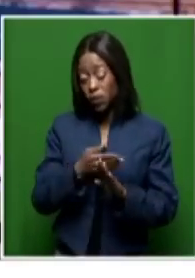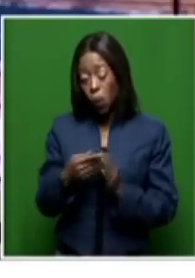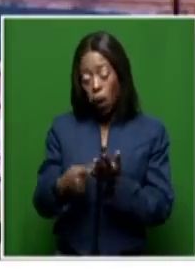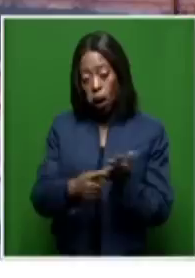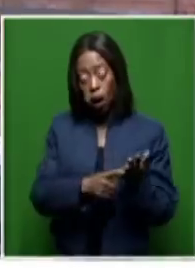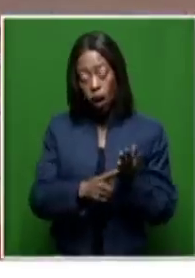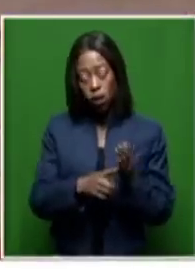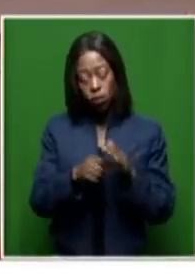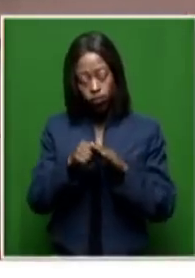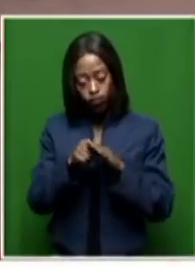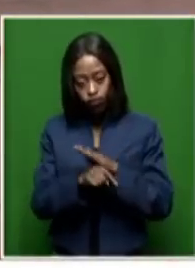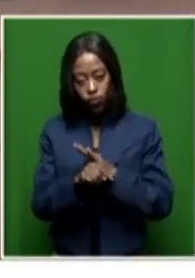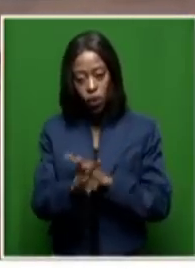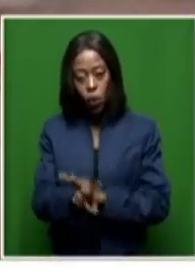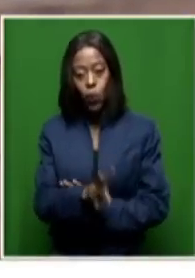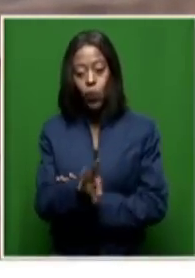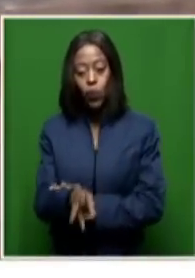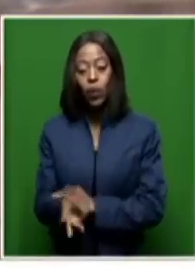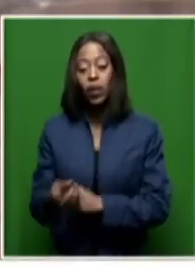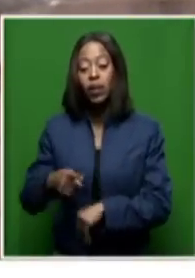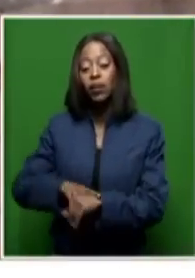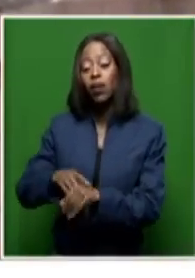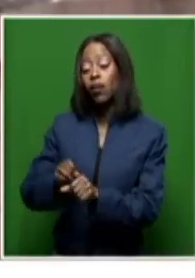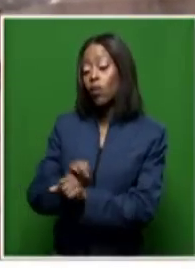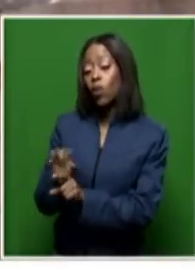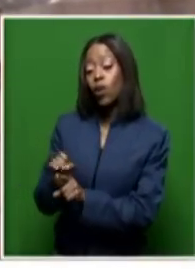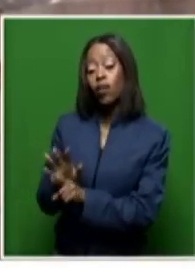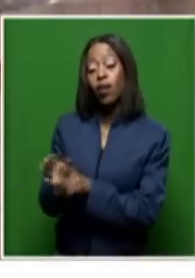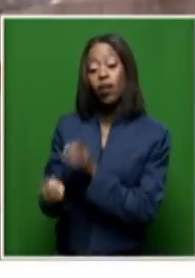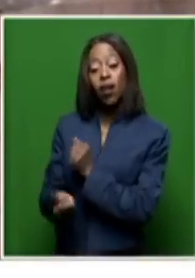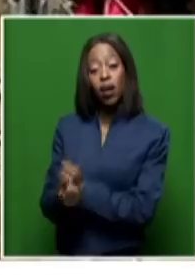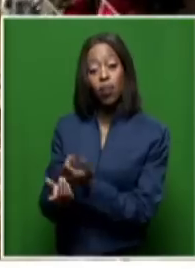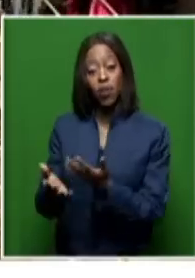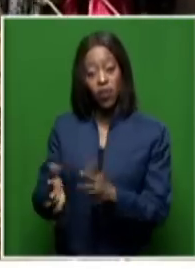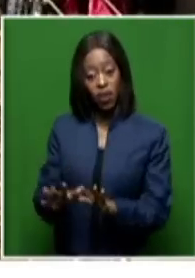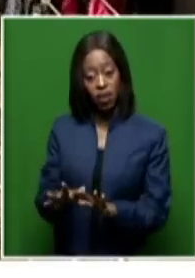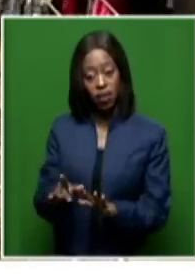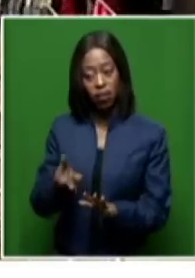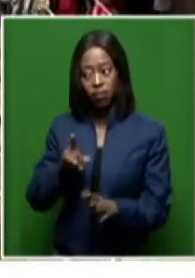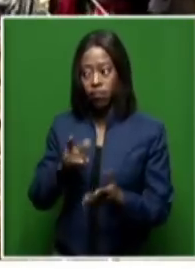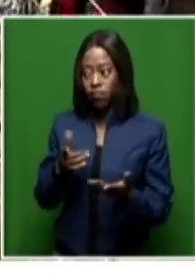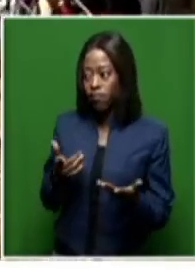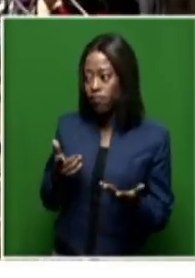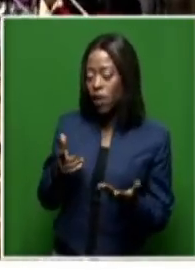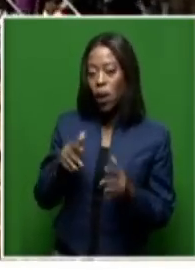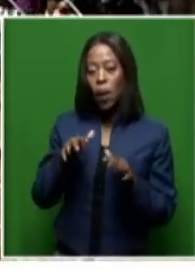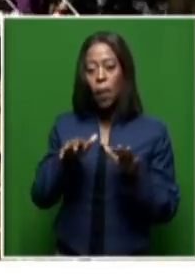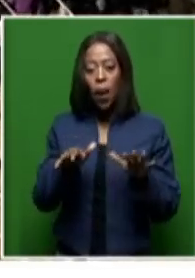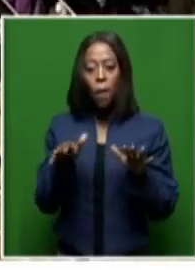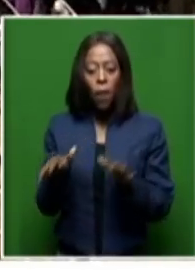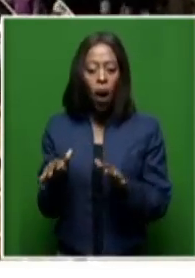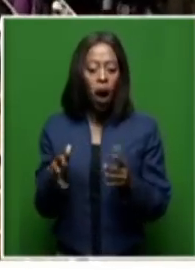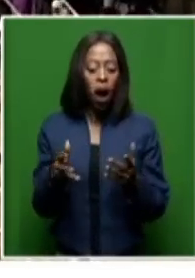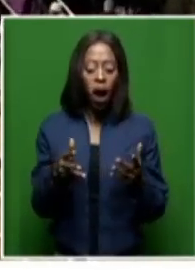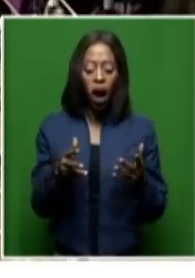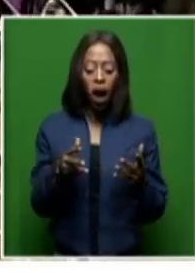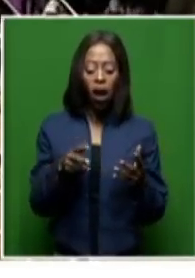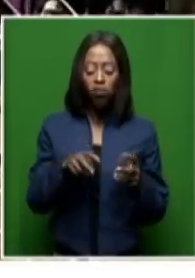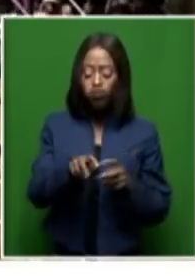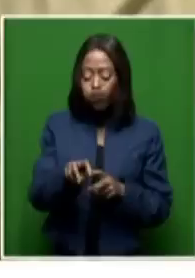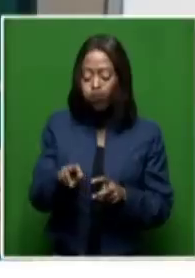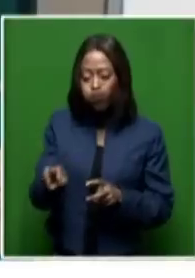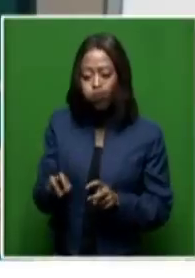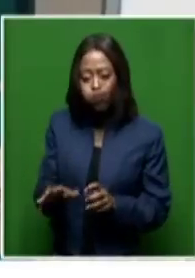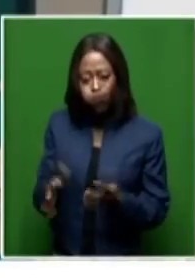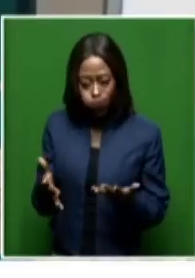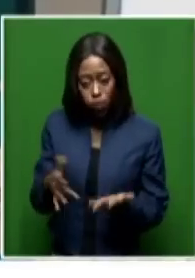especially during the COVID-19 period when we had the restrictions and nobody was moving for some reason. The